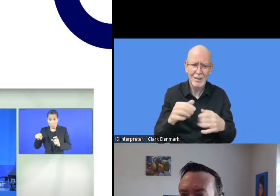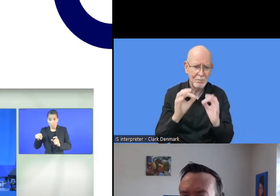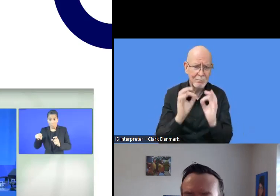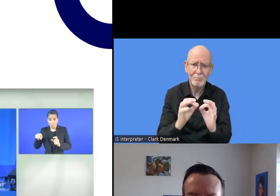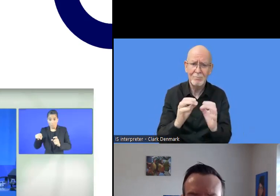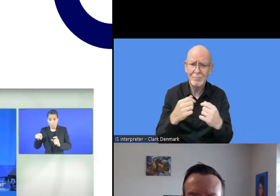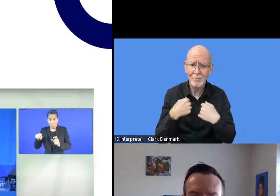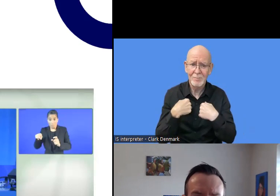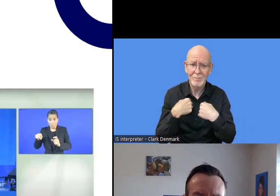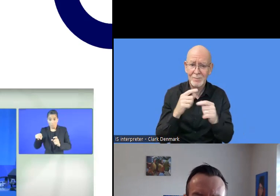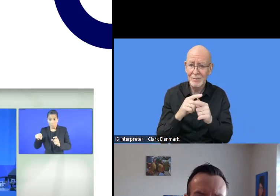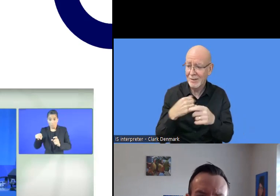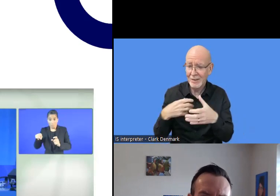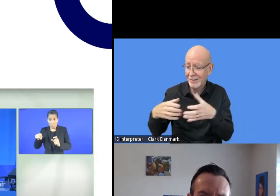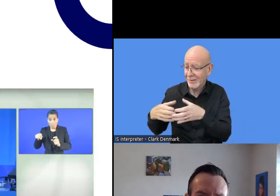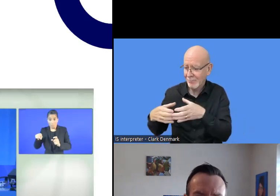everyone together